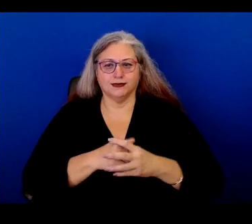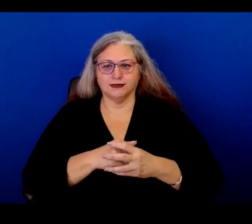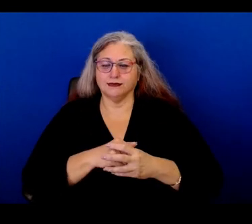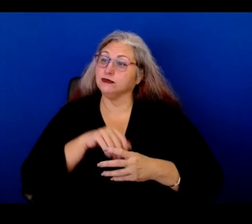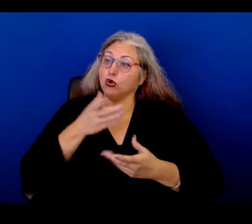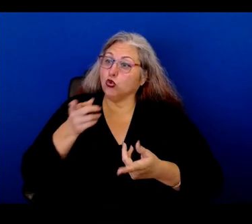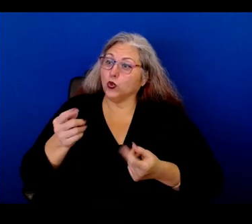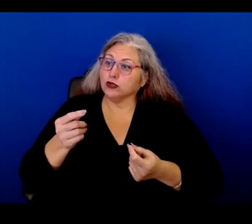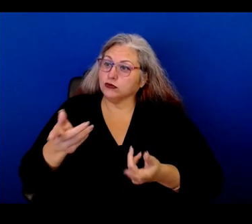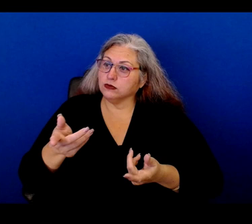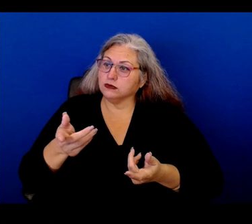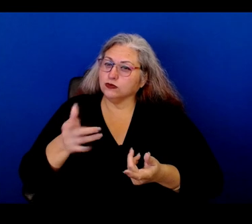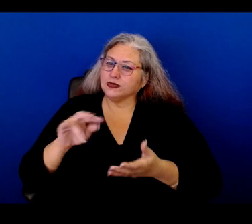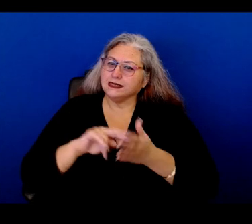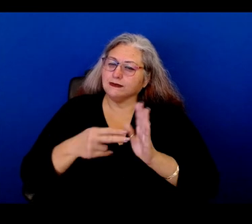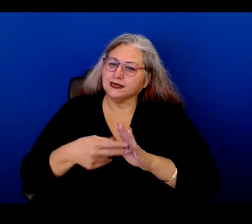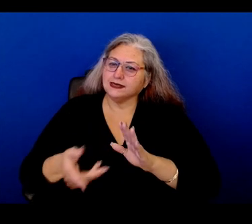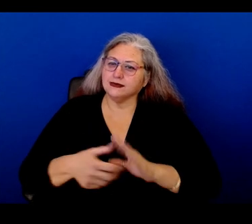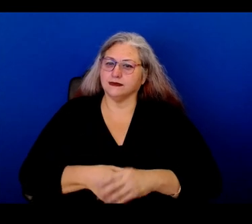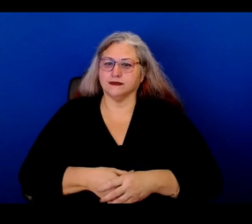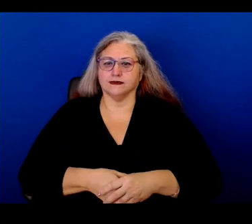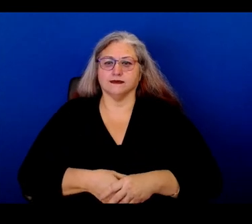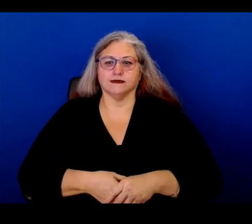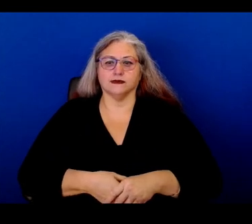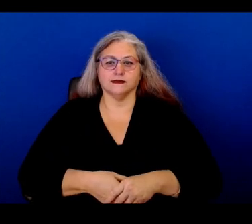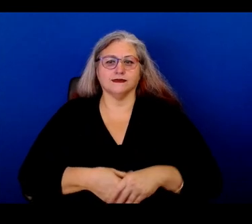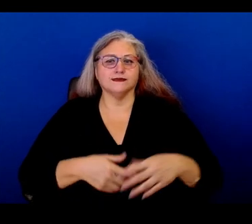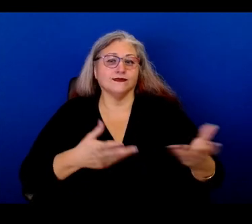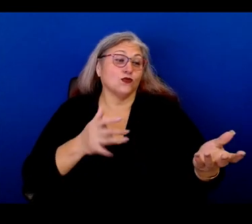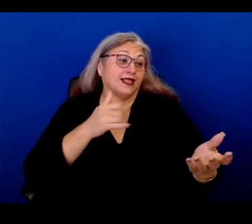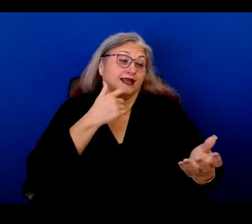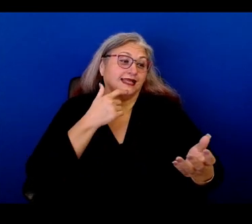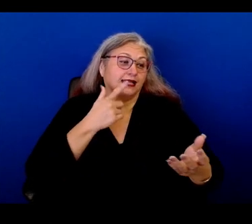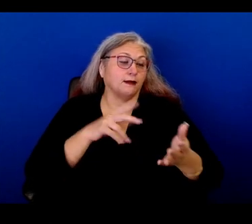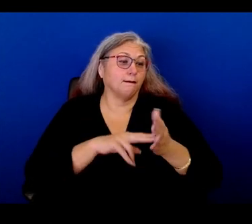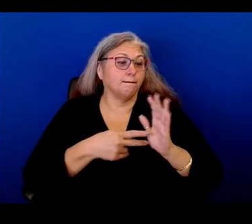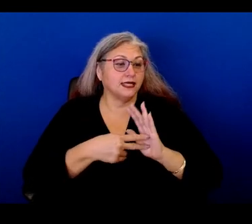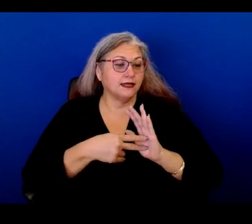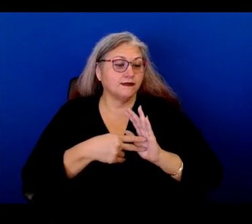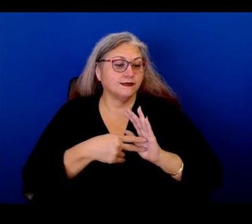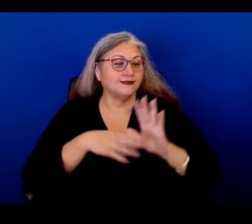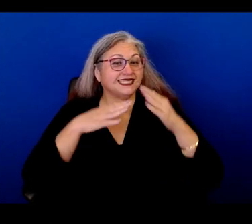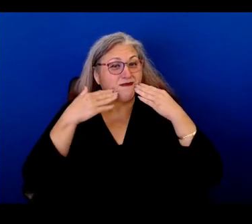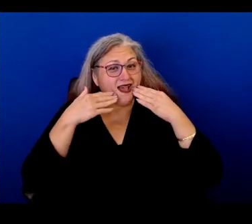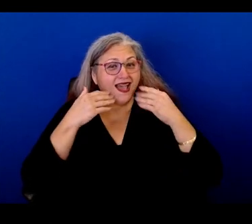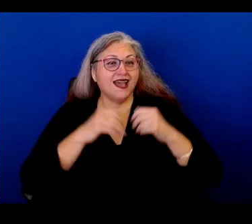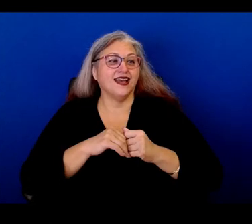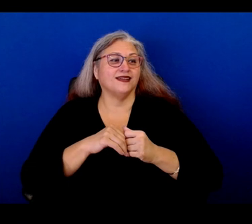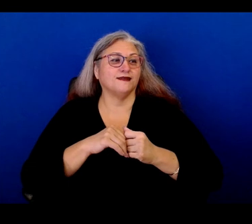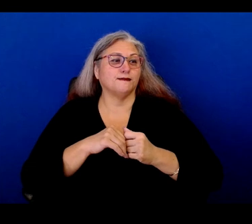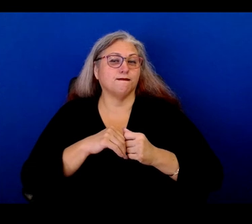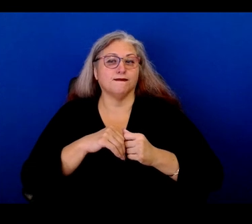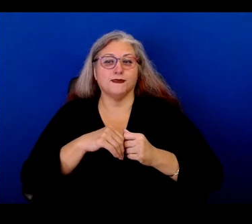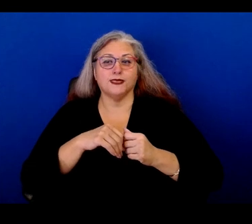And what do you do? What do you do? What does that mean? So, you know, like I said, that means smiling like